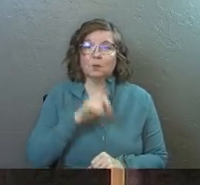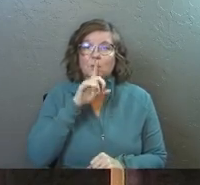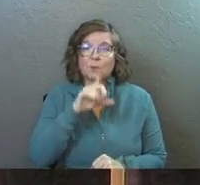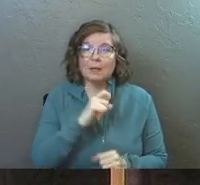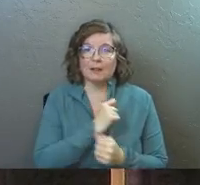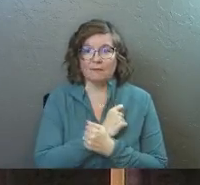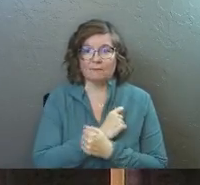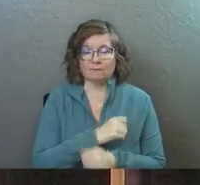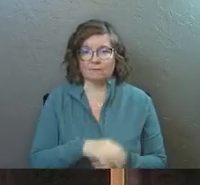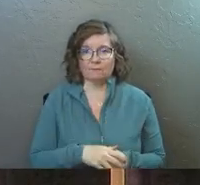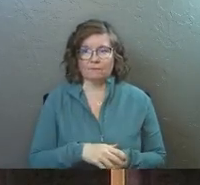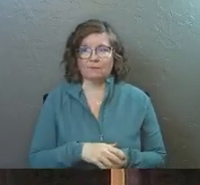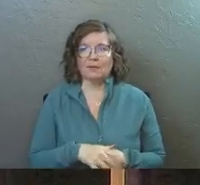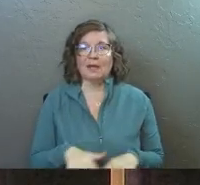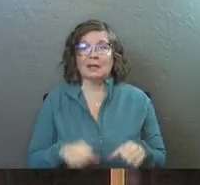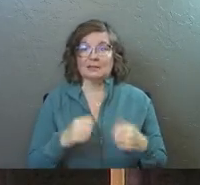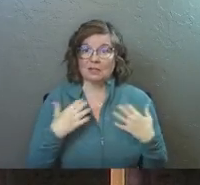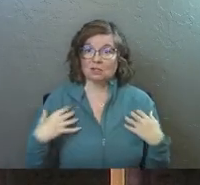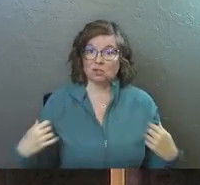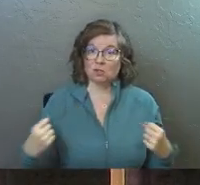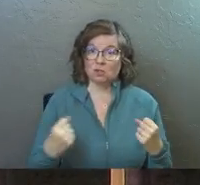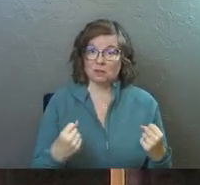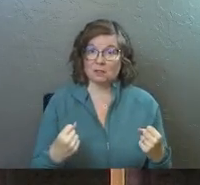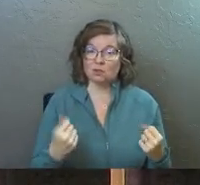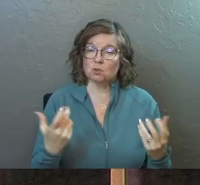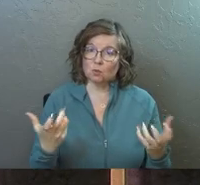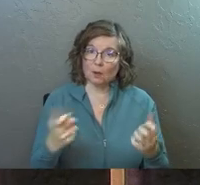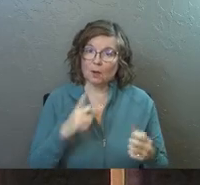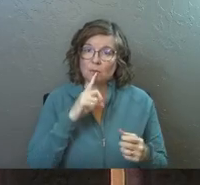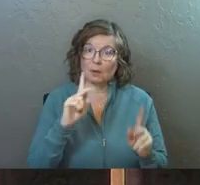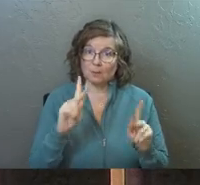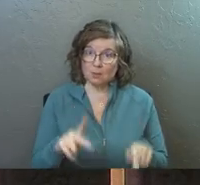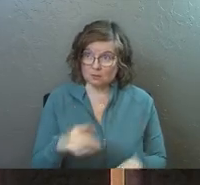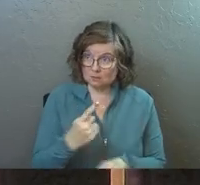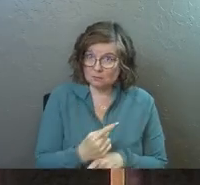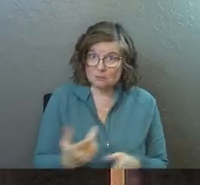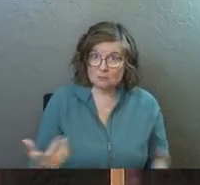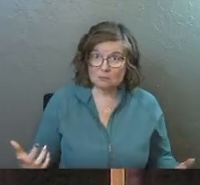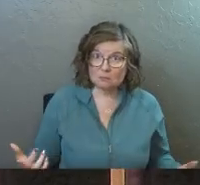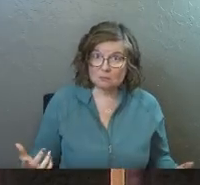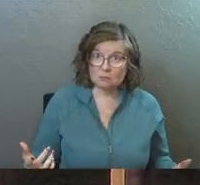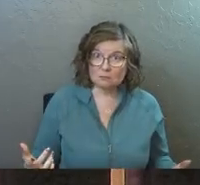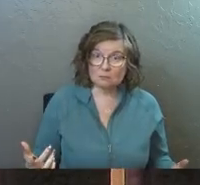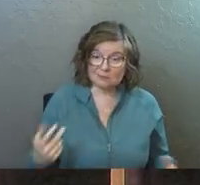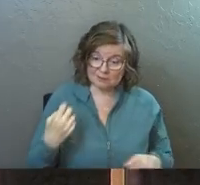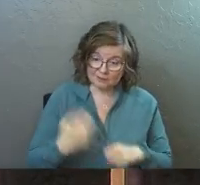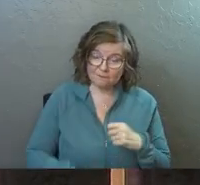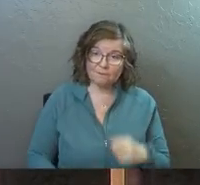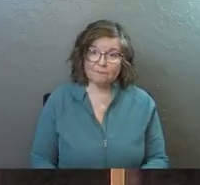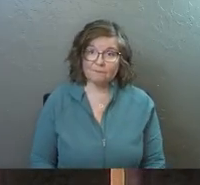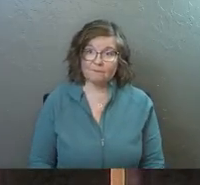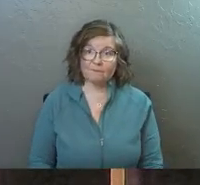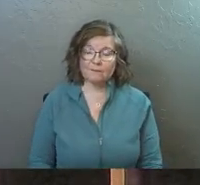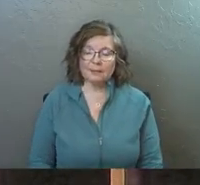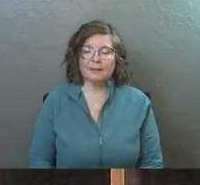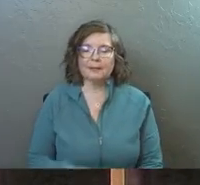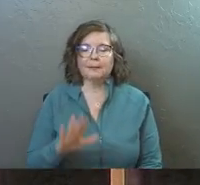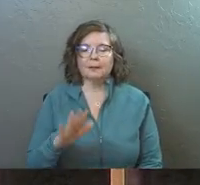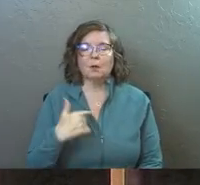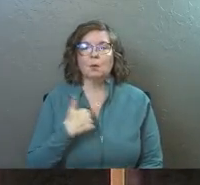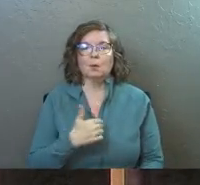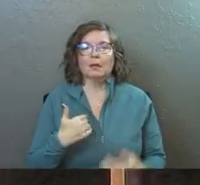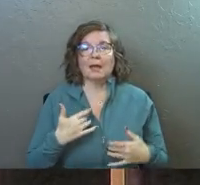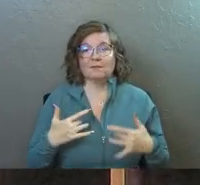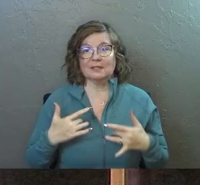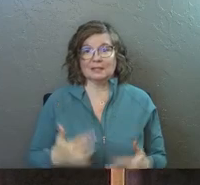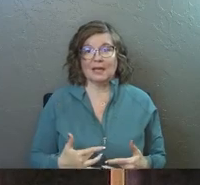Real love. And it takes courage to want the real person, yes? It's tough. We